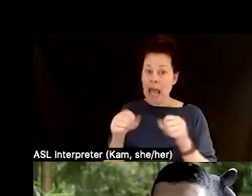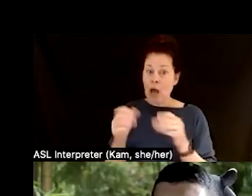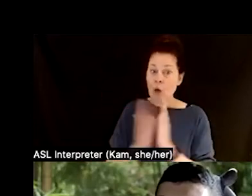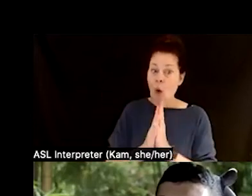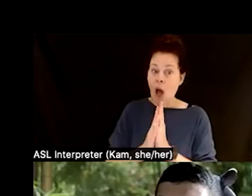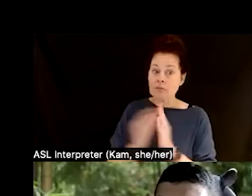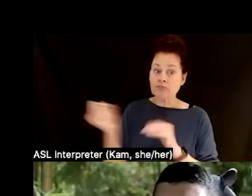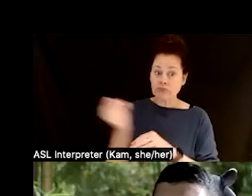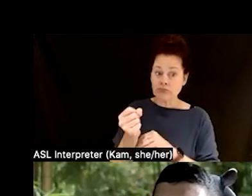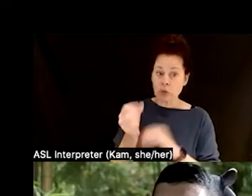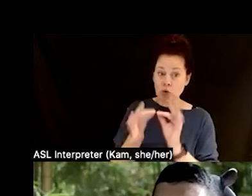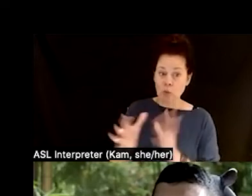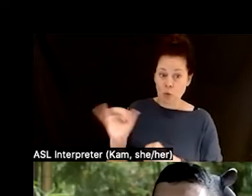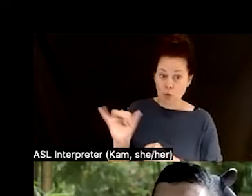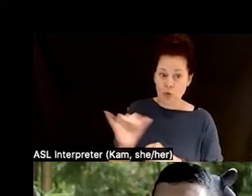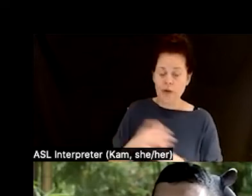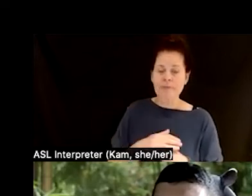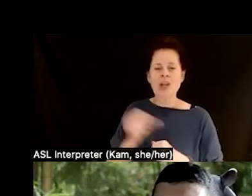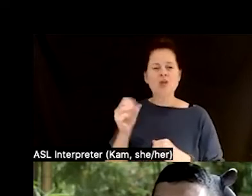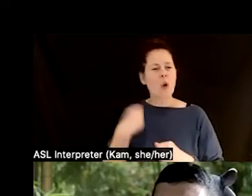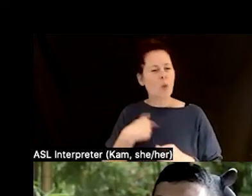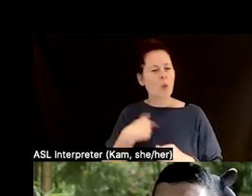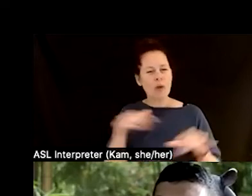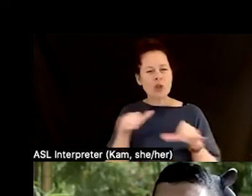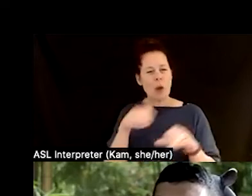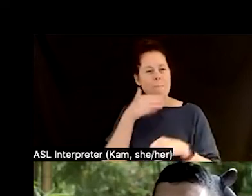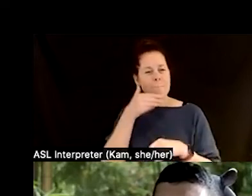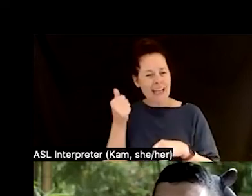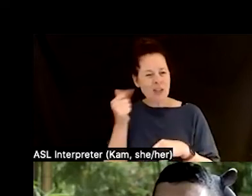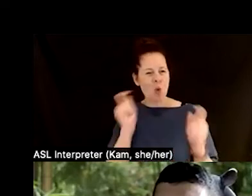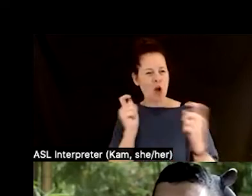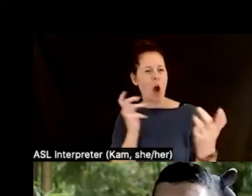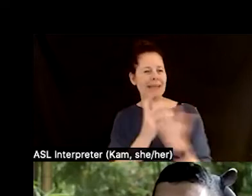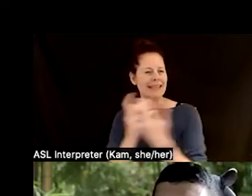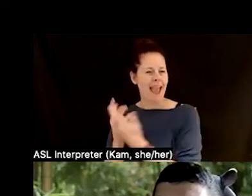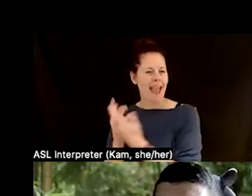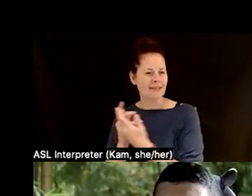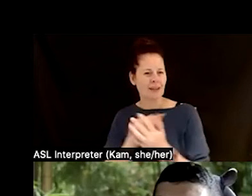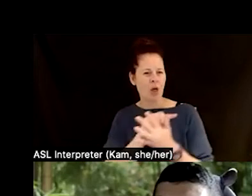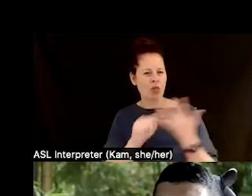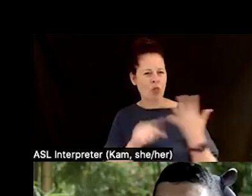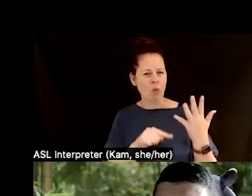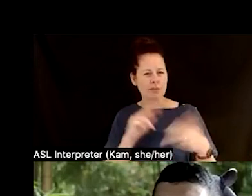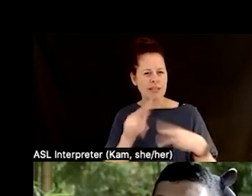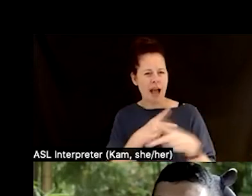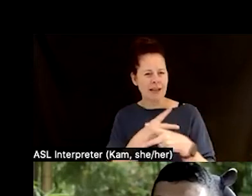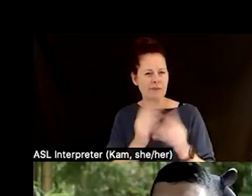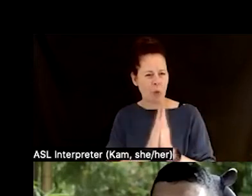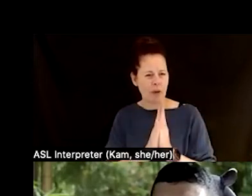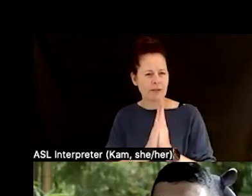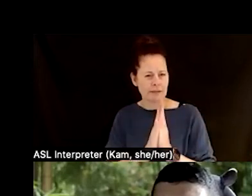And so we will do our best to accommodate these kinds of